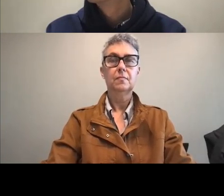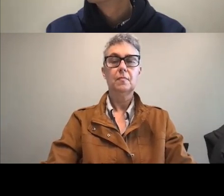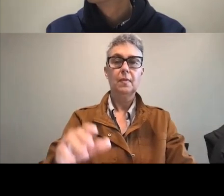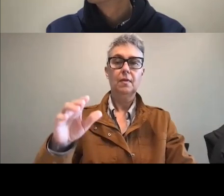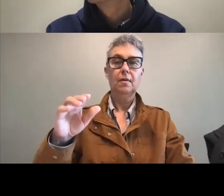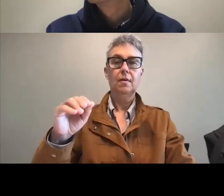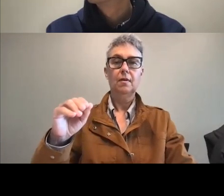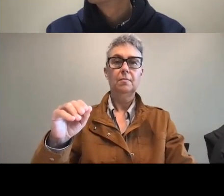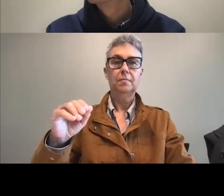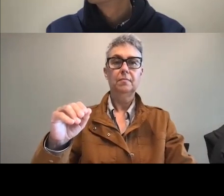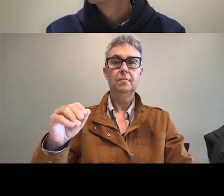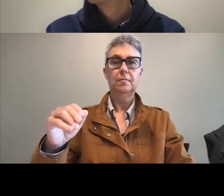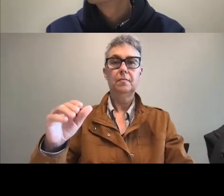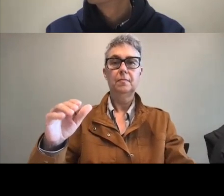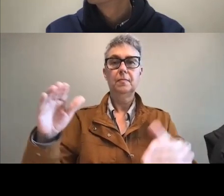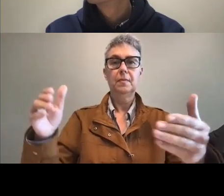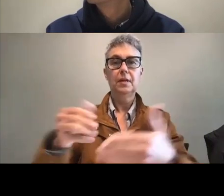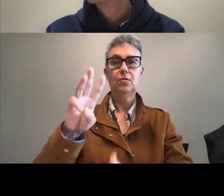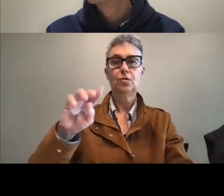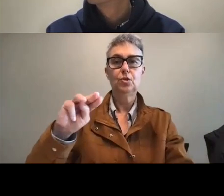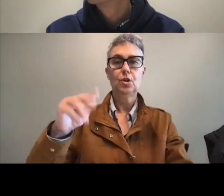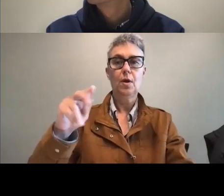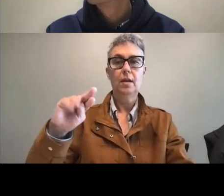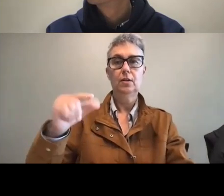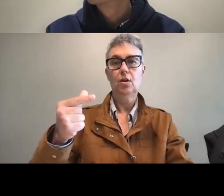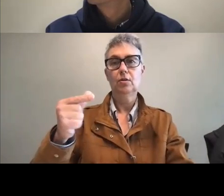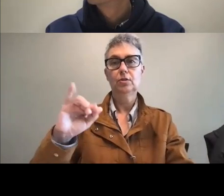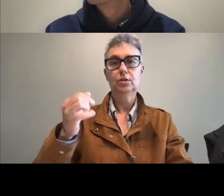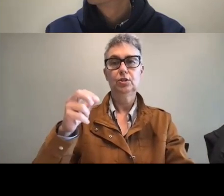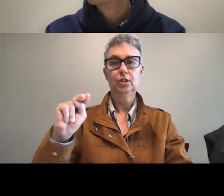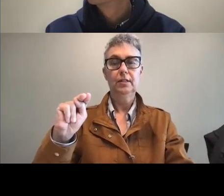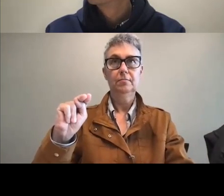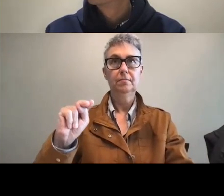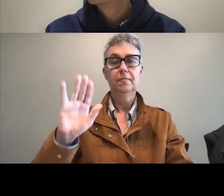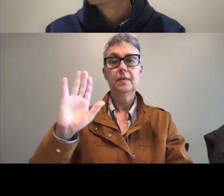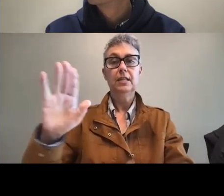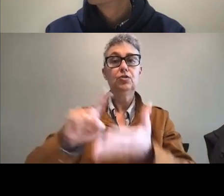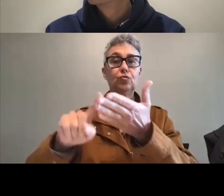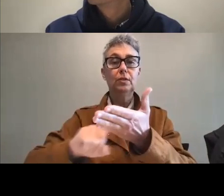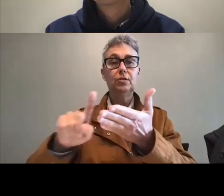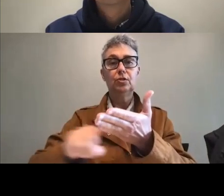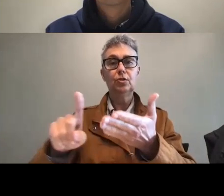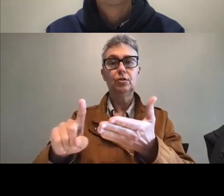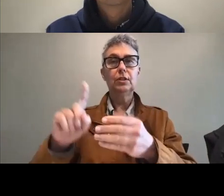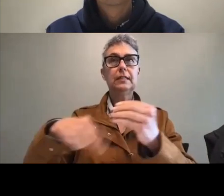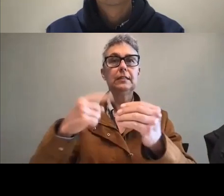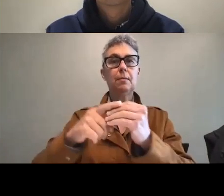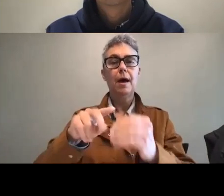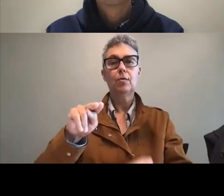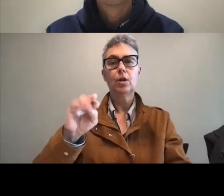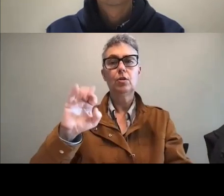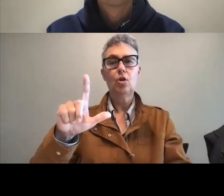by Regina Bozzi and Tommy Giacola. And his research seeks to develop novel machine